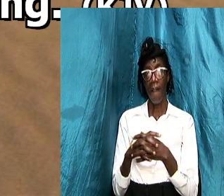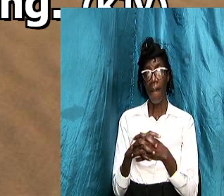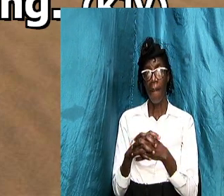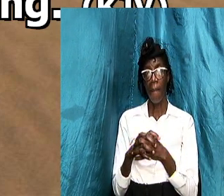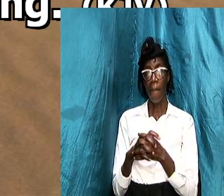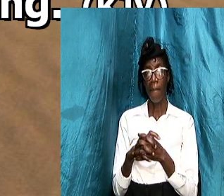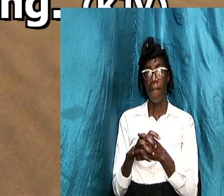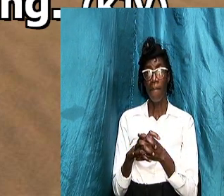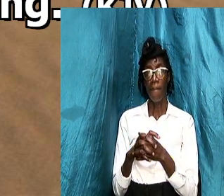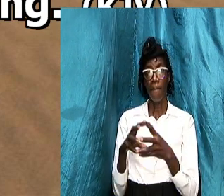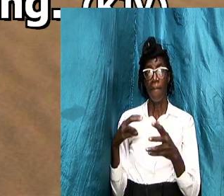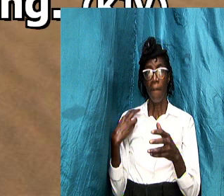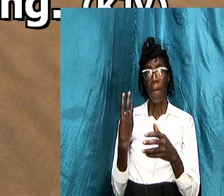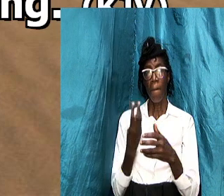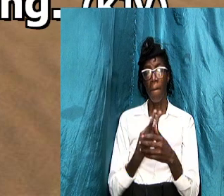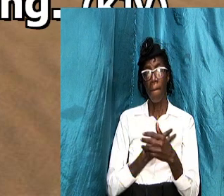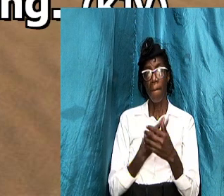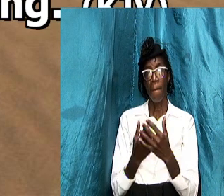we